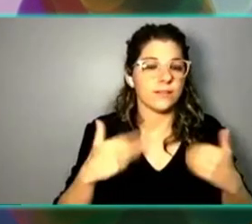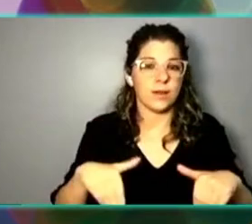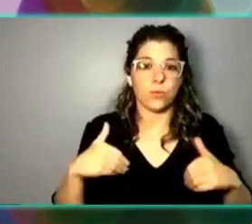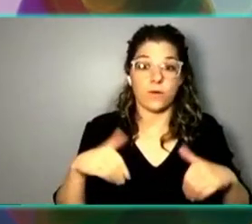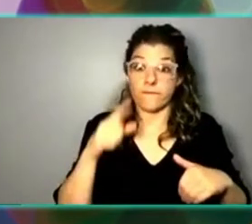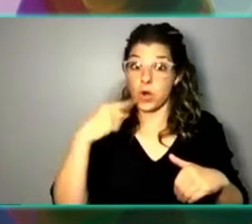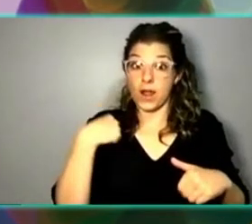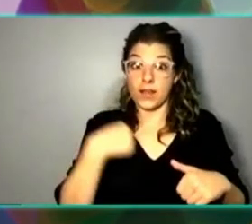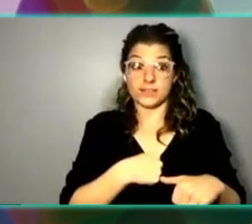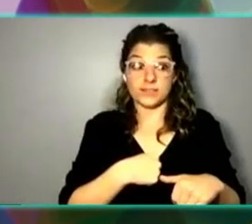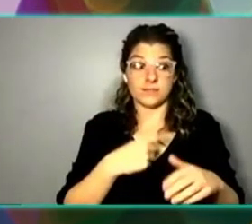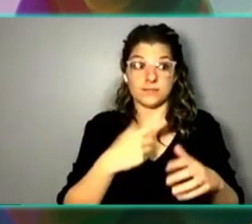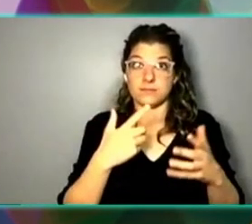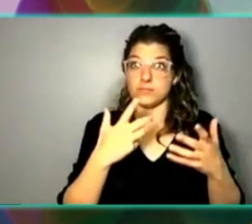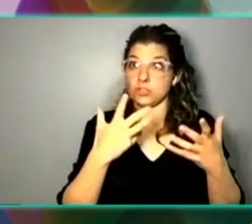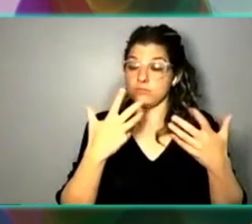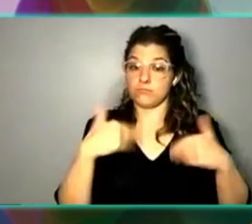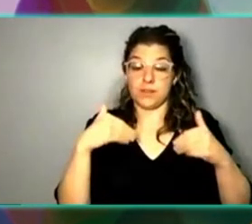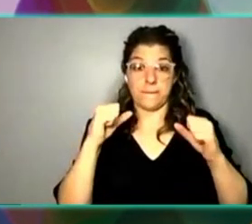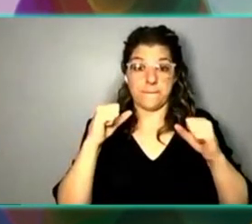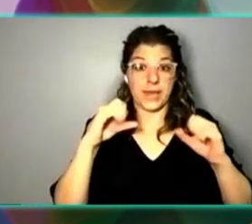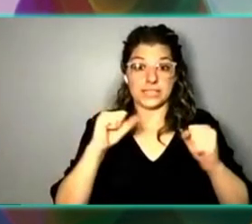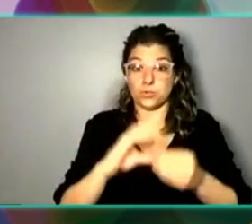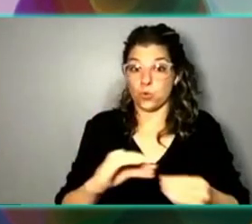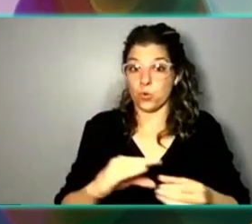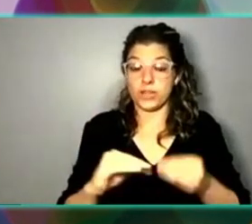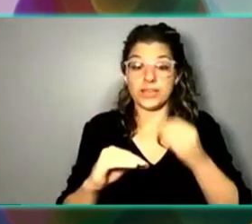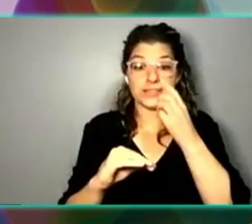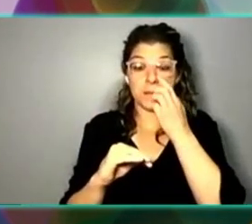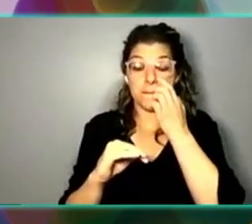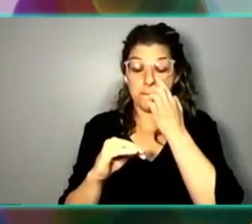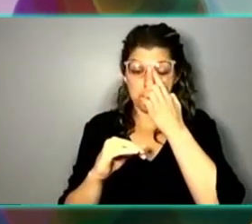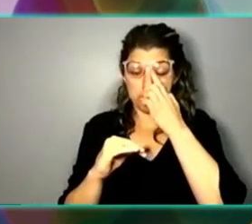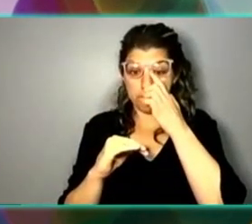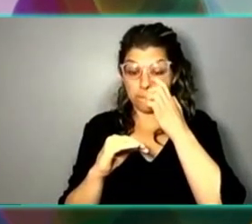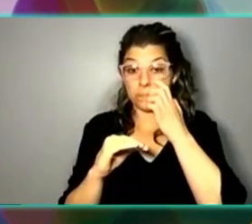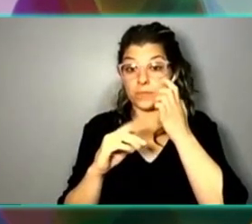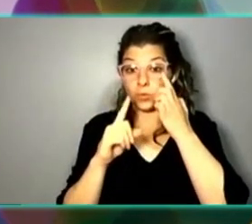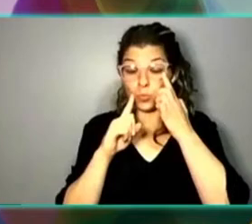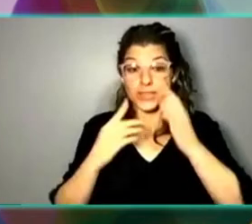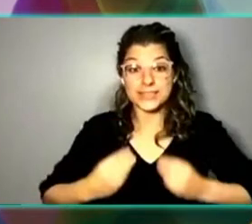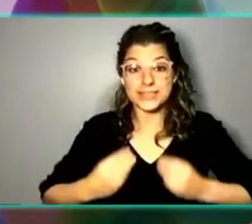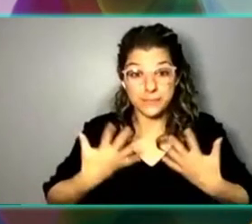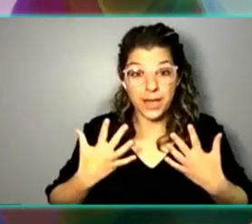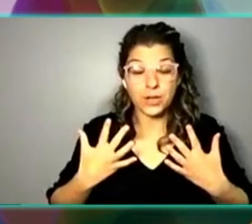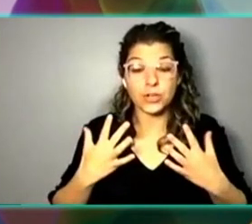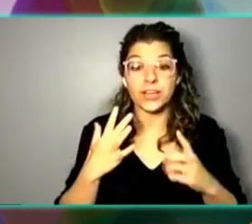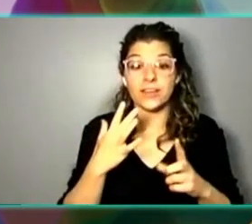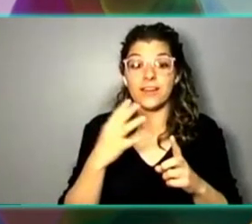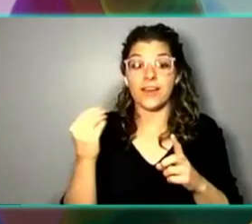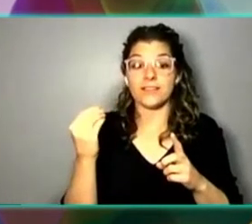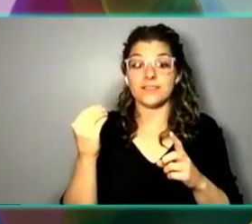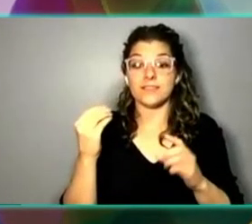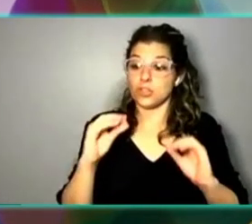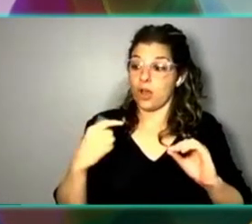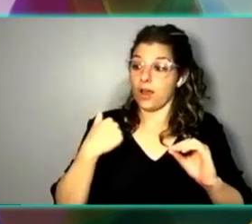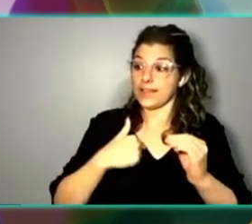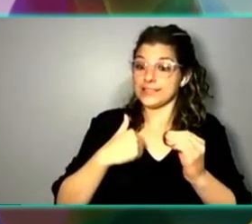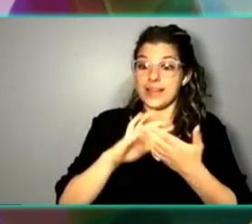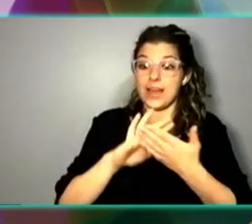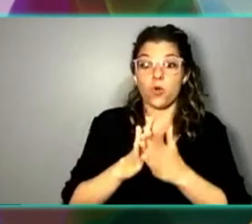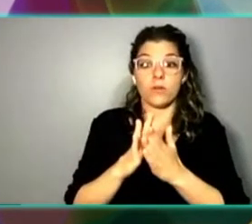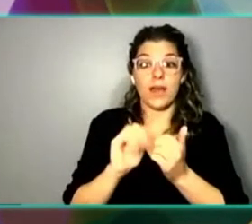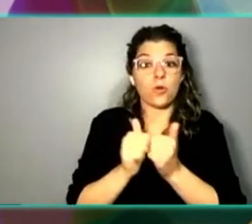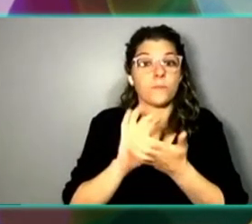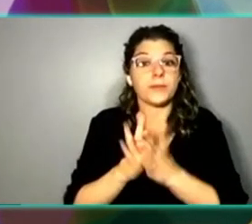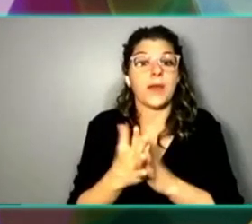like larger than life, and really inspiring, and taught us how to be brave in this world. You